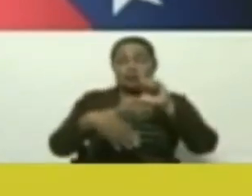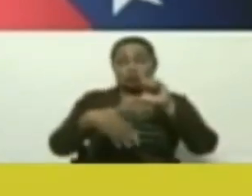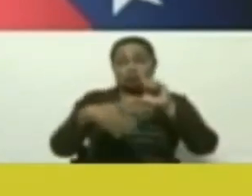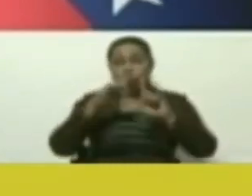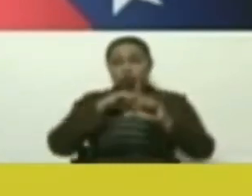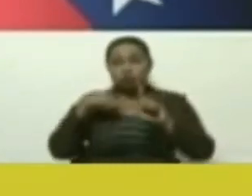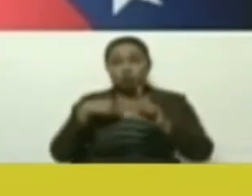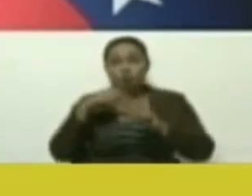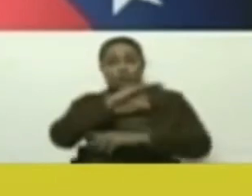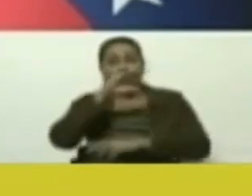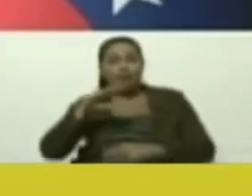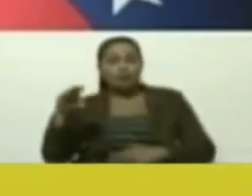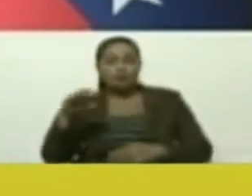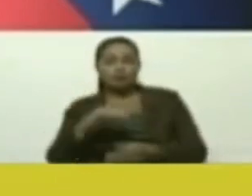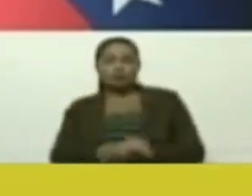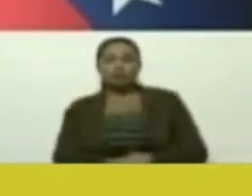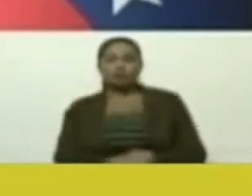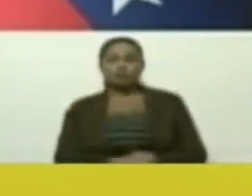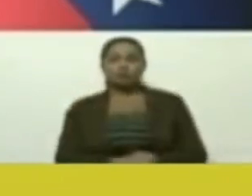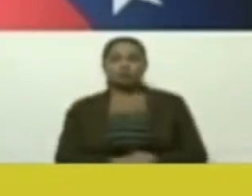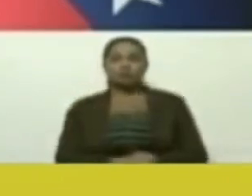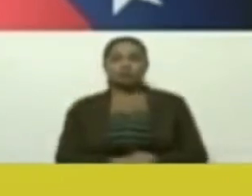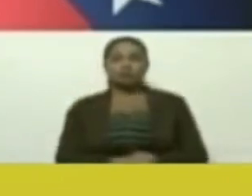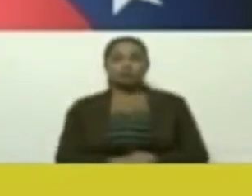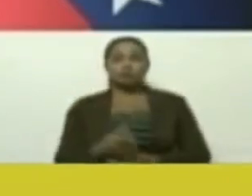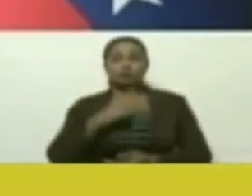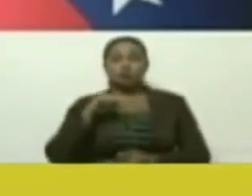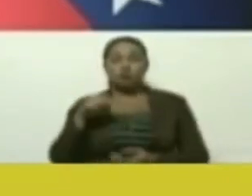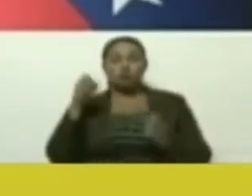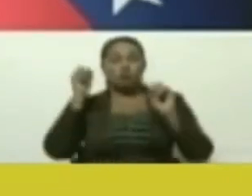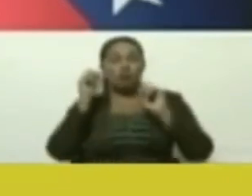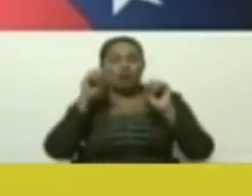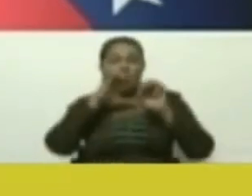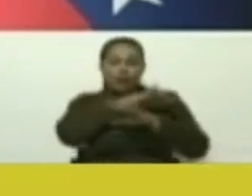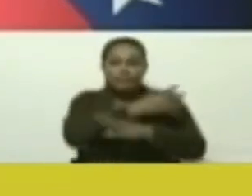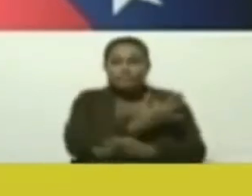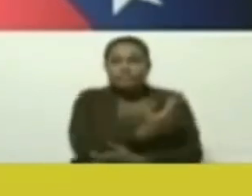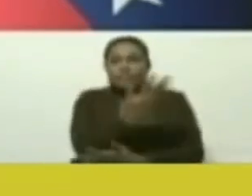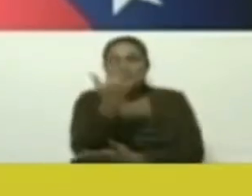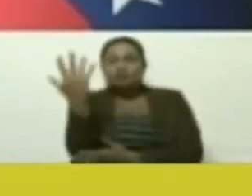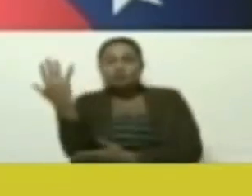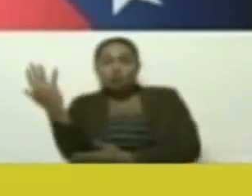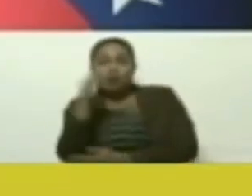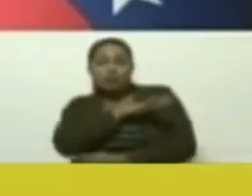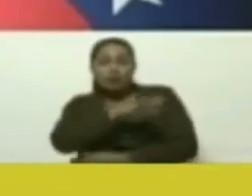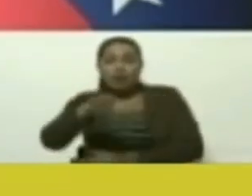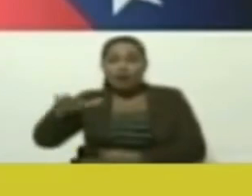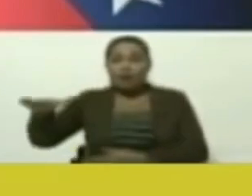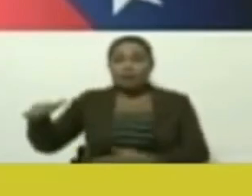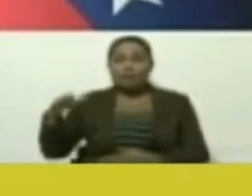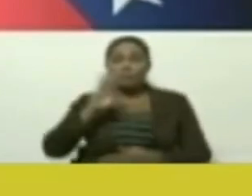from South America and the Caribbean, from the Amazon,